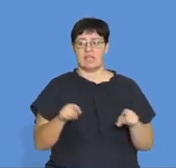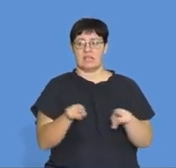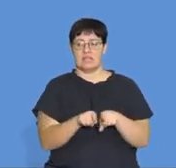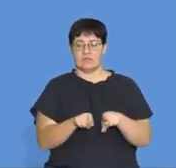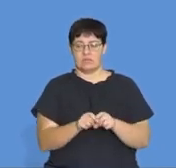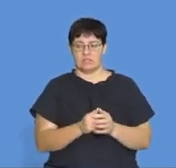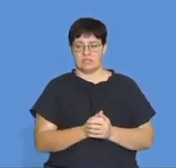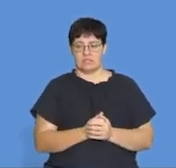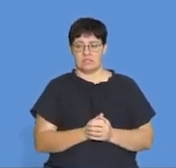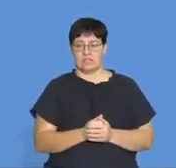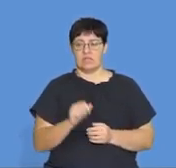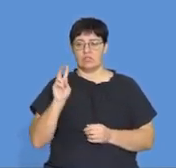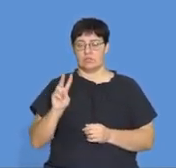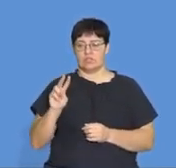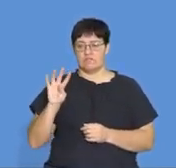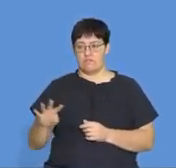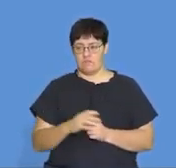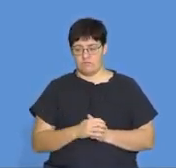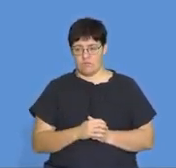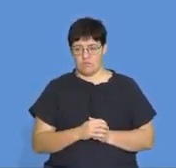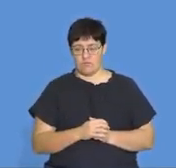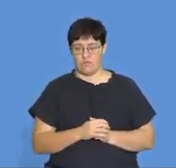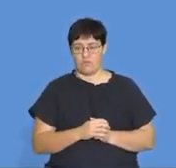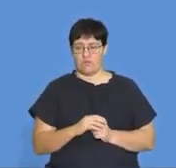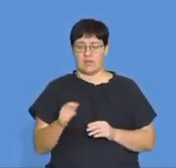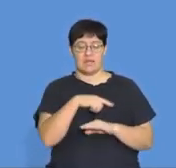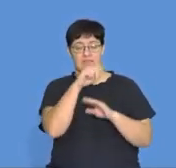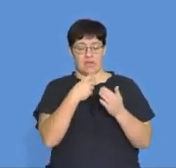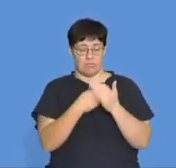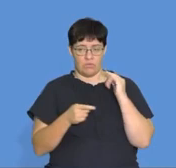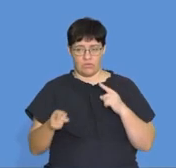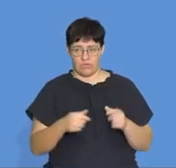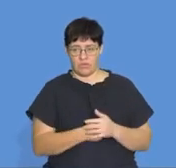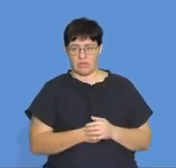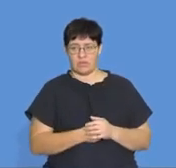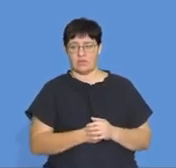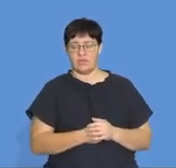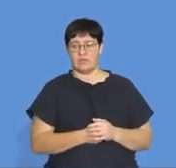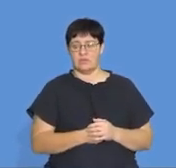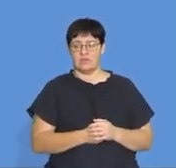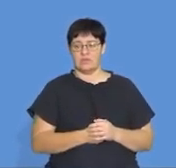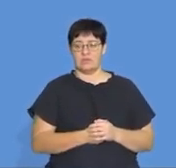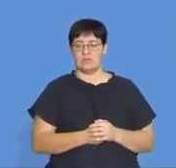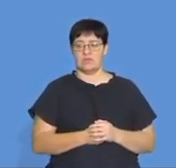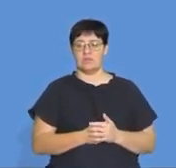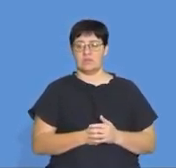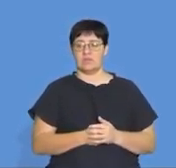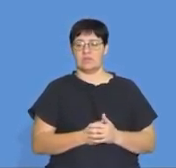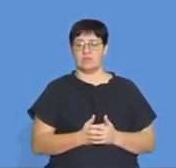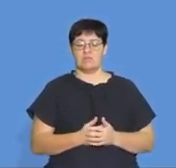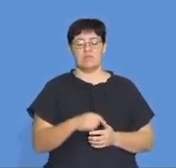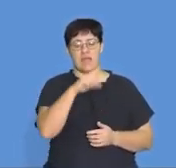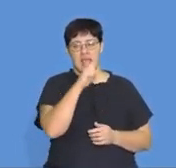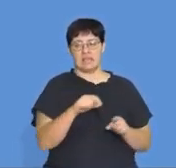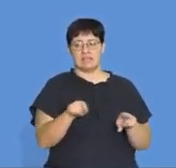to 24. And if you then divide both sides or multiply by the multiplicative inverse, it